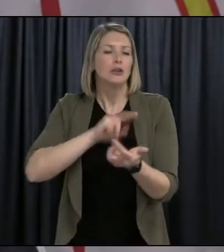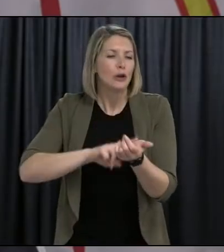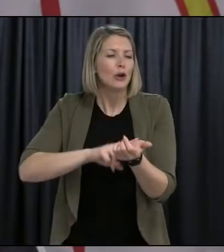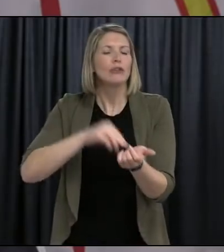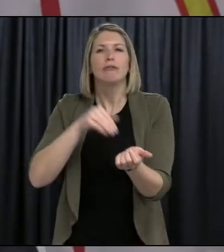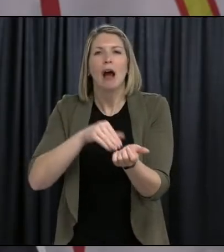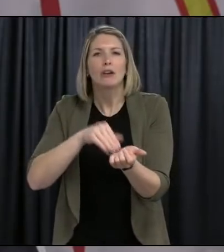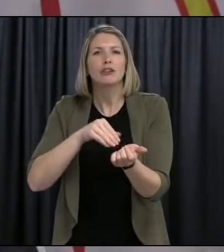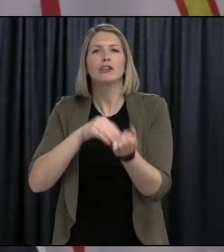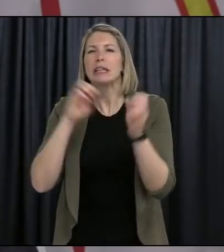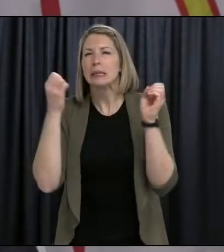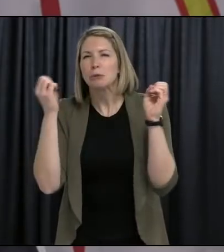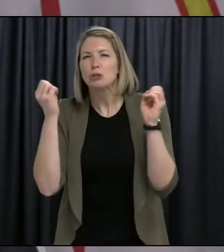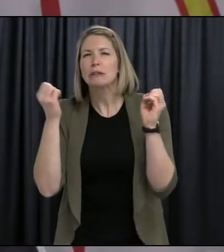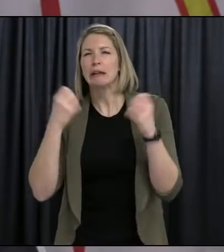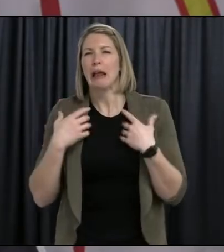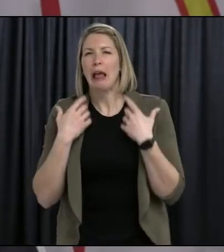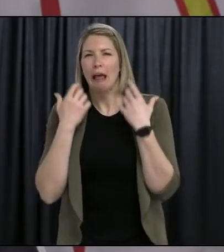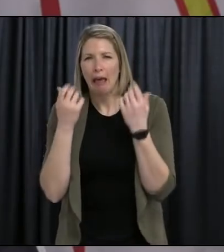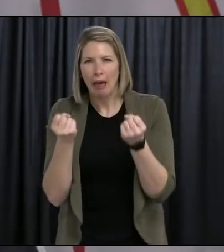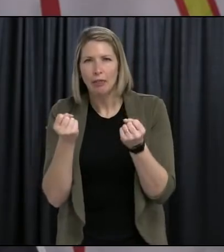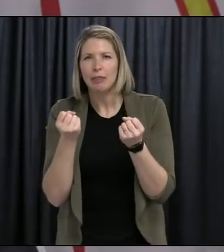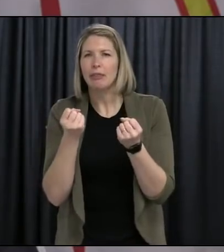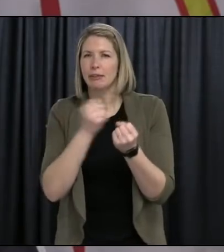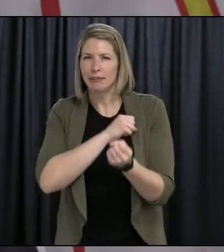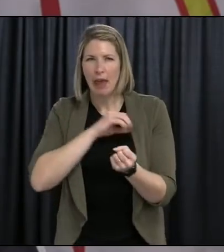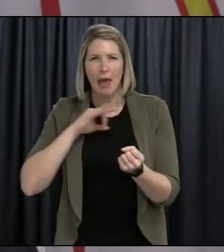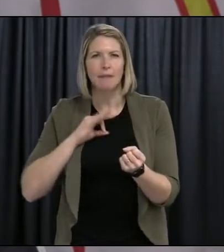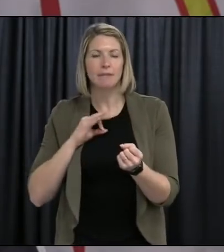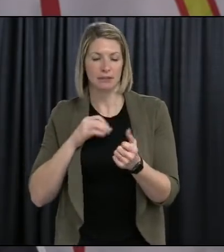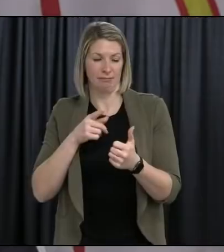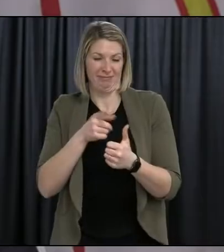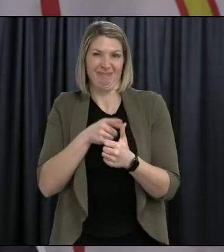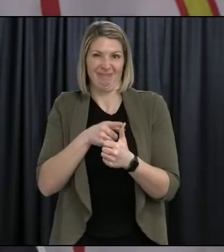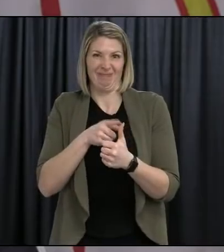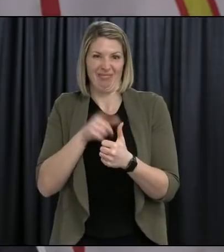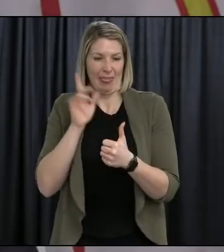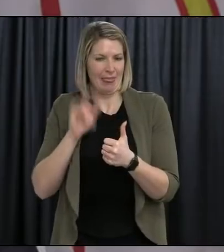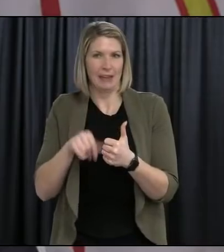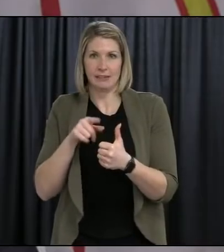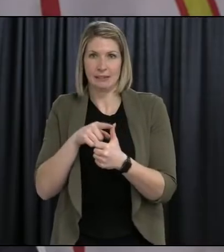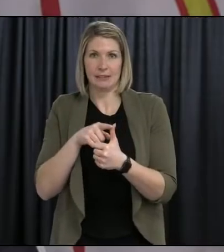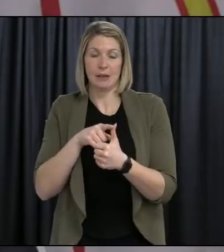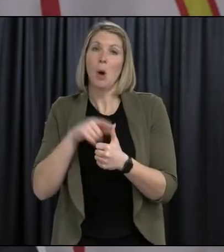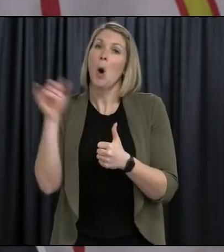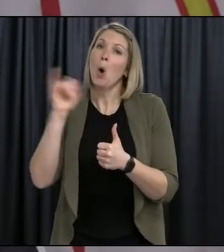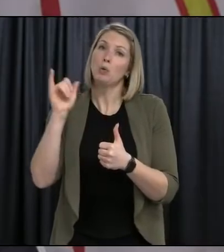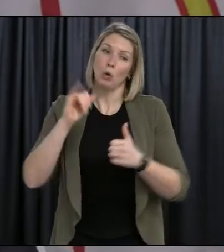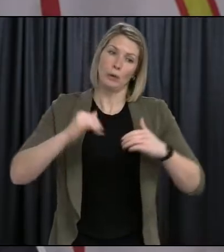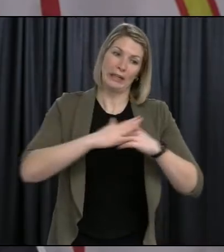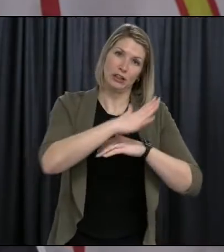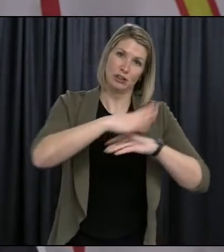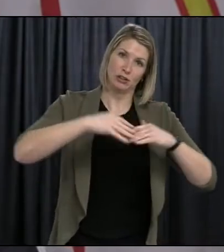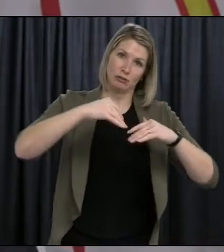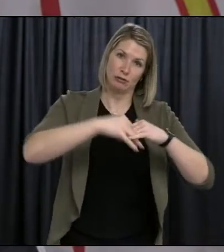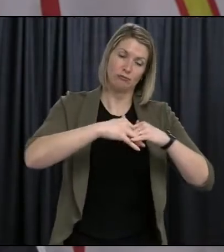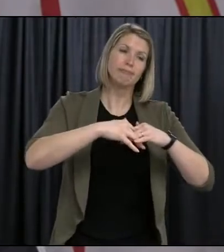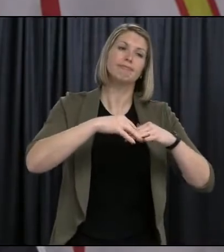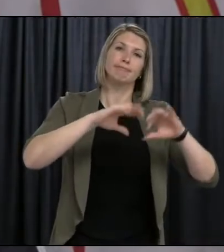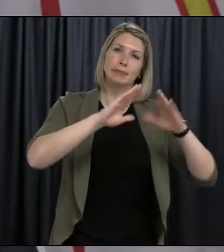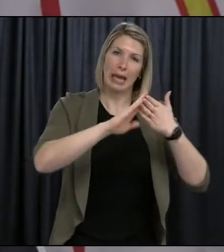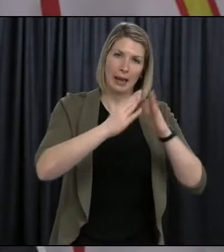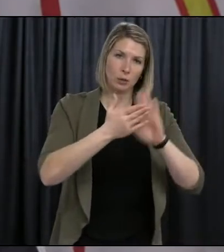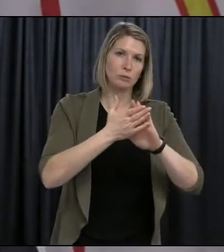isolated communities. So that's our first group. So we're moving, once we get past that, we'll obviously be moving